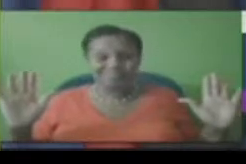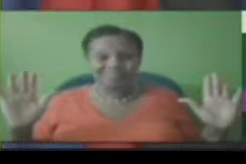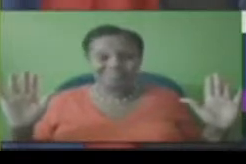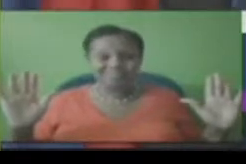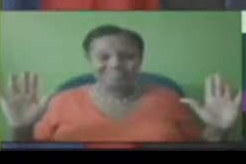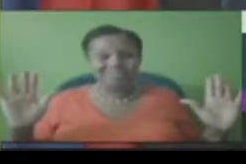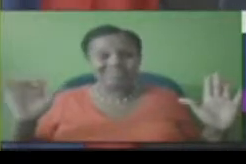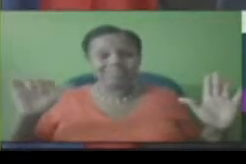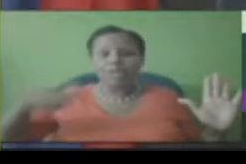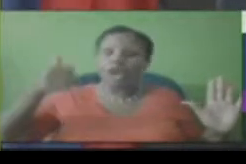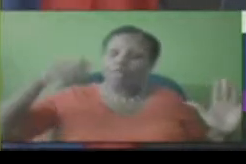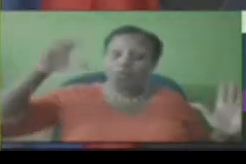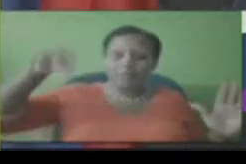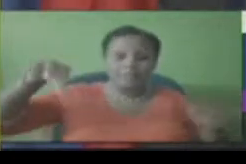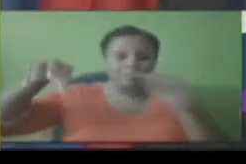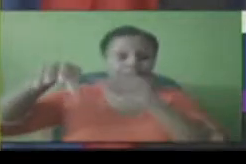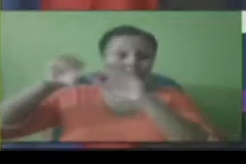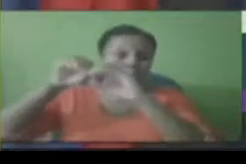Yes.